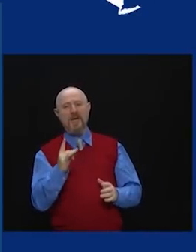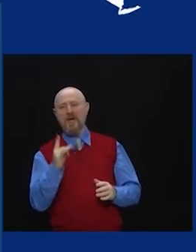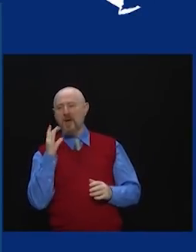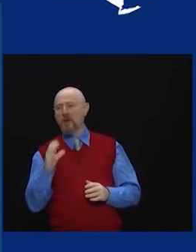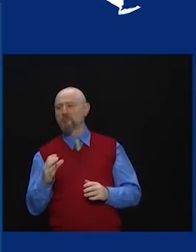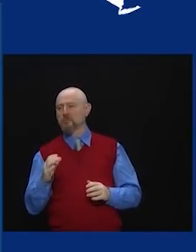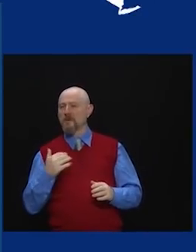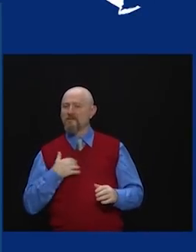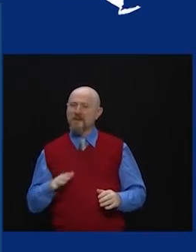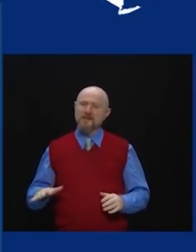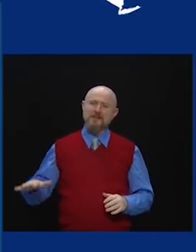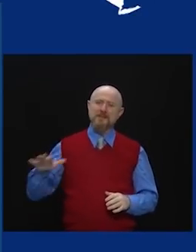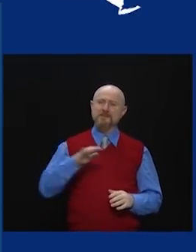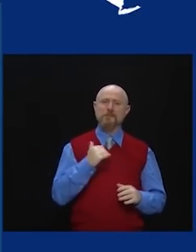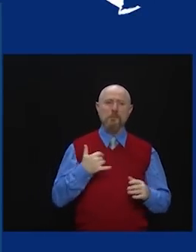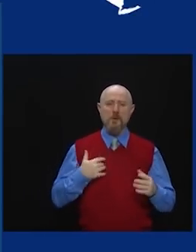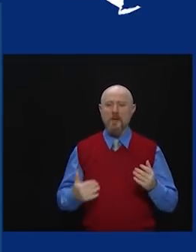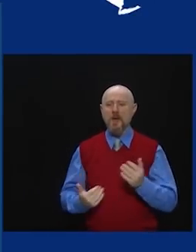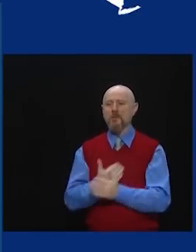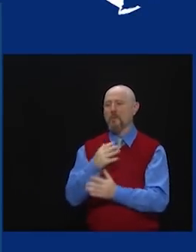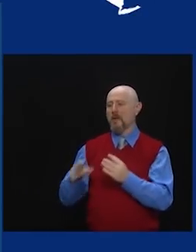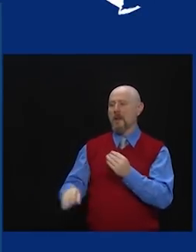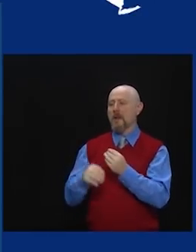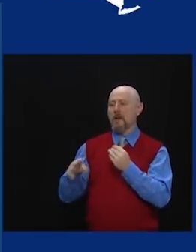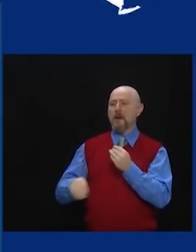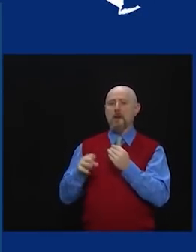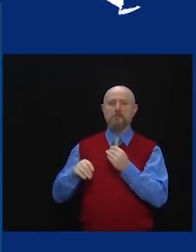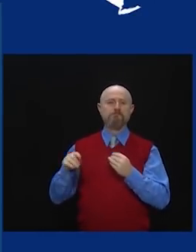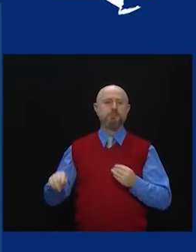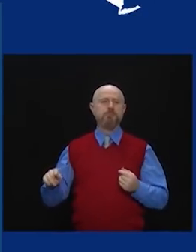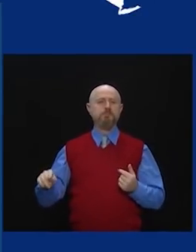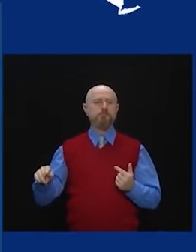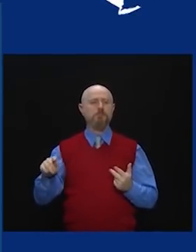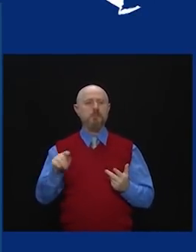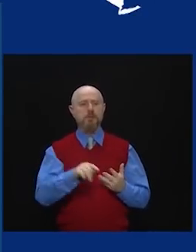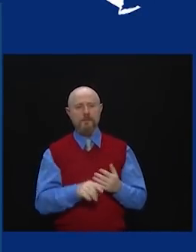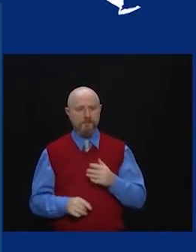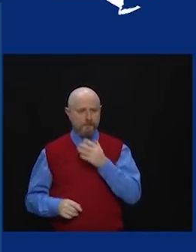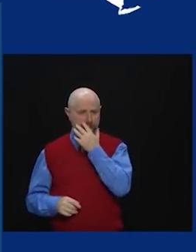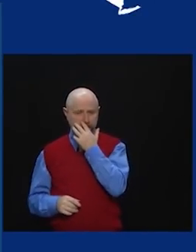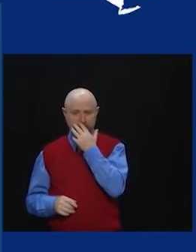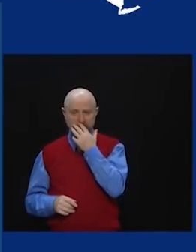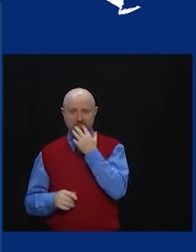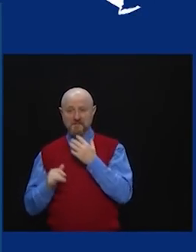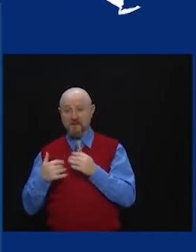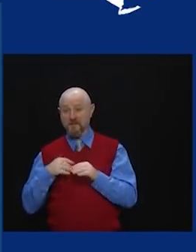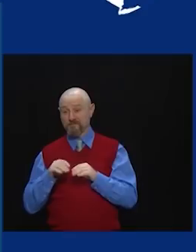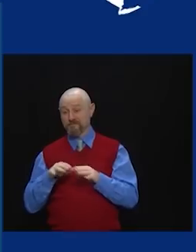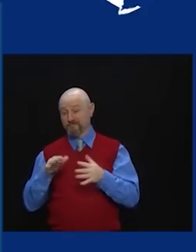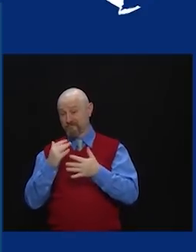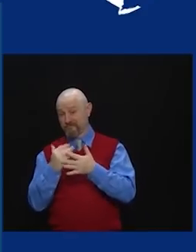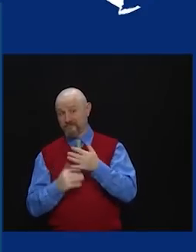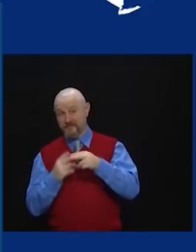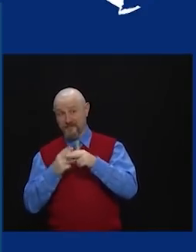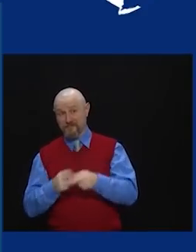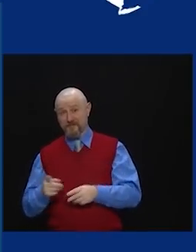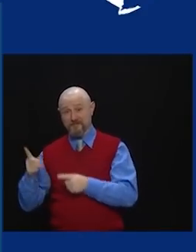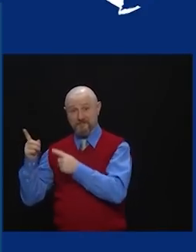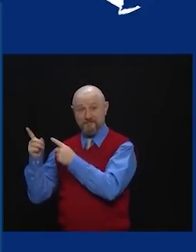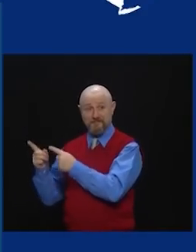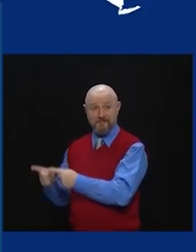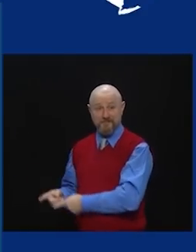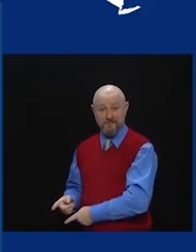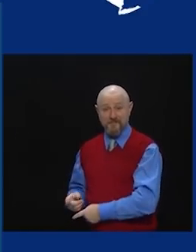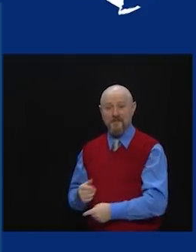these counties, Steuben, Otsego, Cayuga, Lewis, Orleans, Long Island, adding to there, Schuyler County, Manhattan, Brooklyn, Staten Island, the